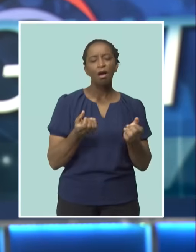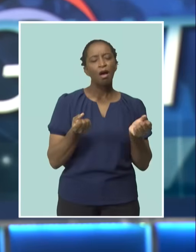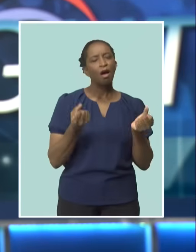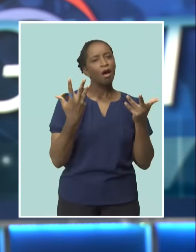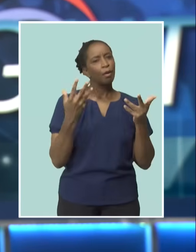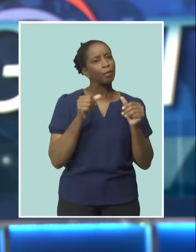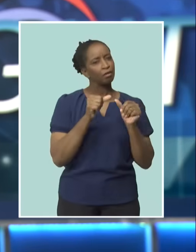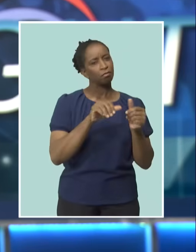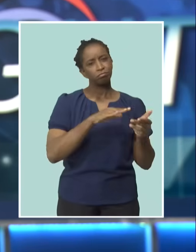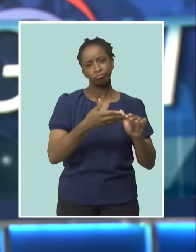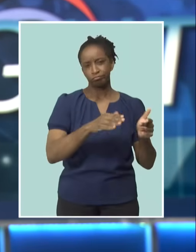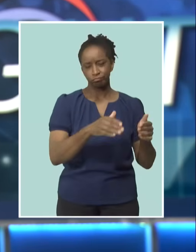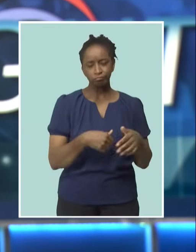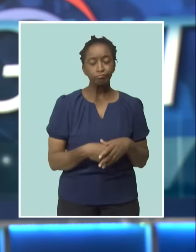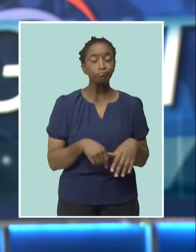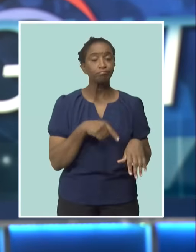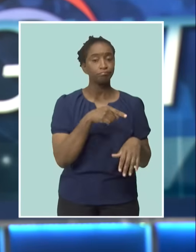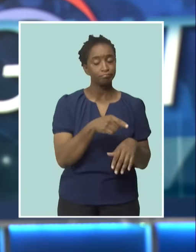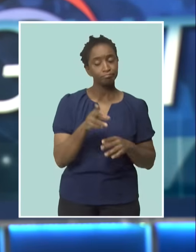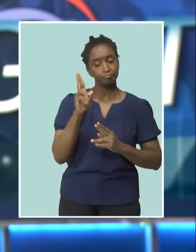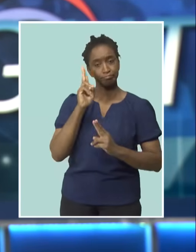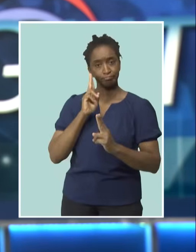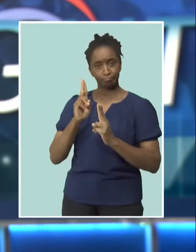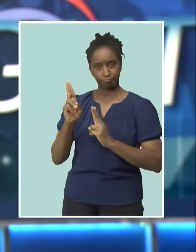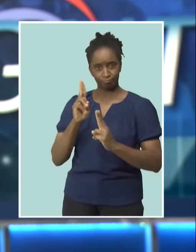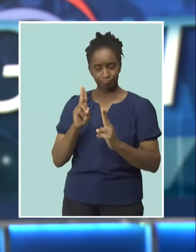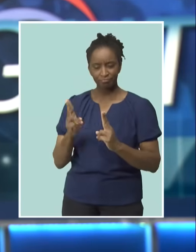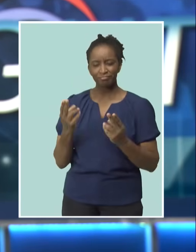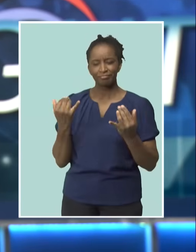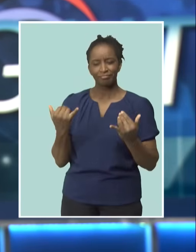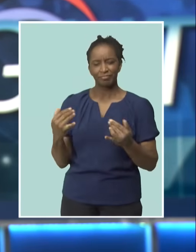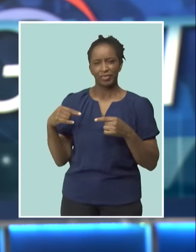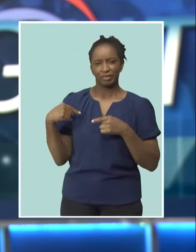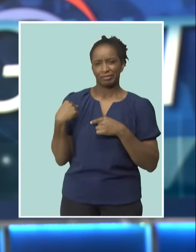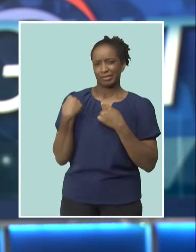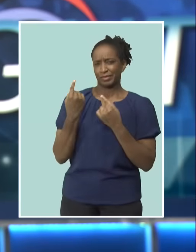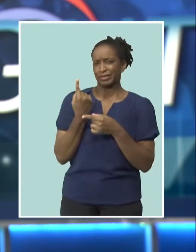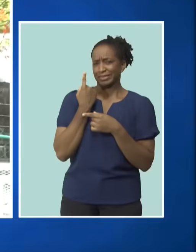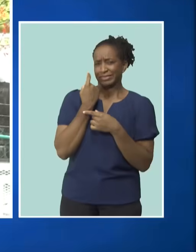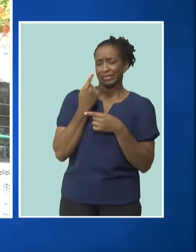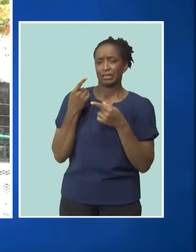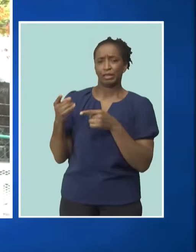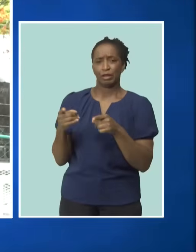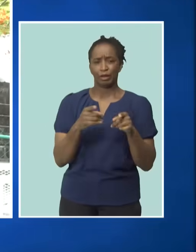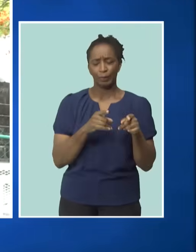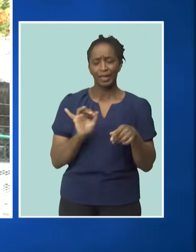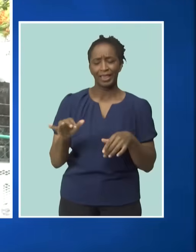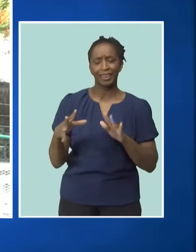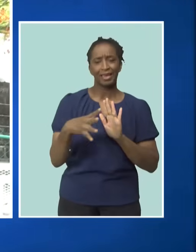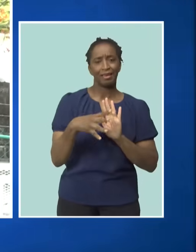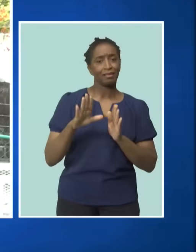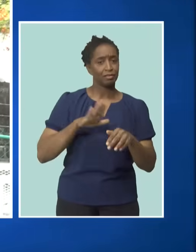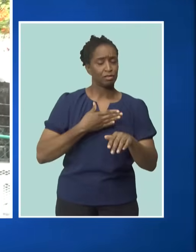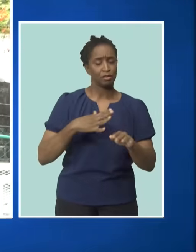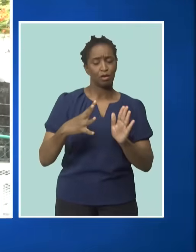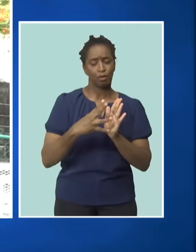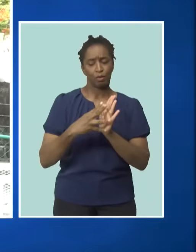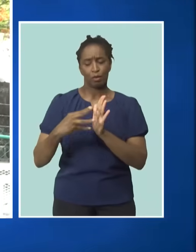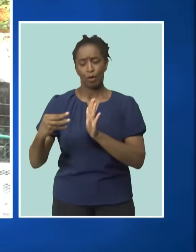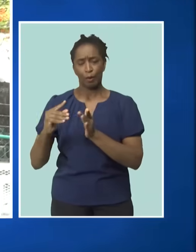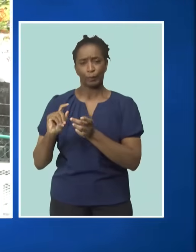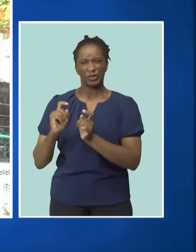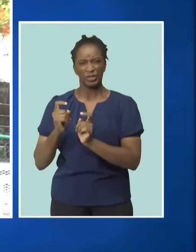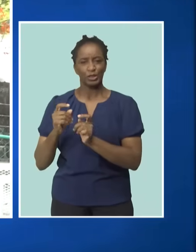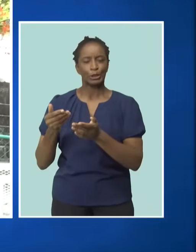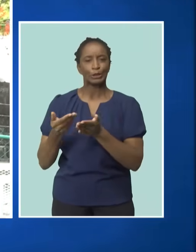delivering a modern version of the song at this point in the country's history. And that particular song, I